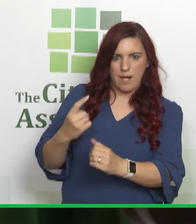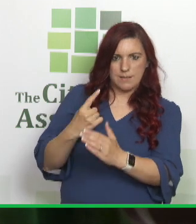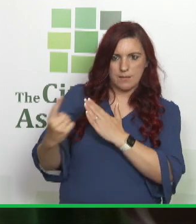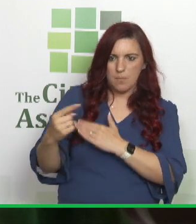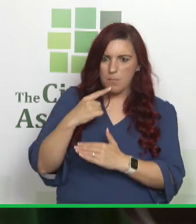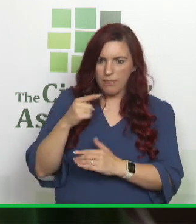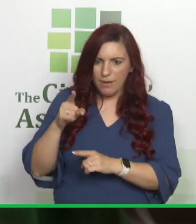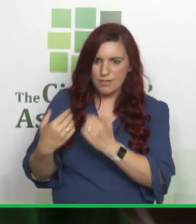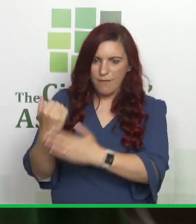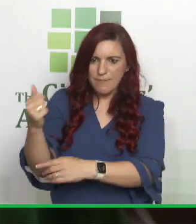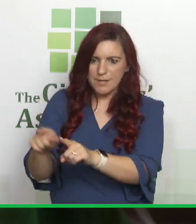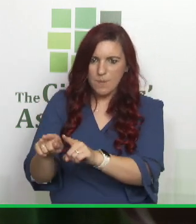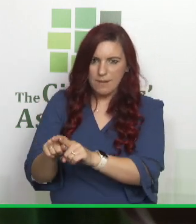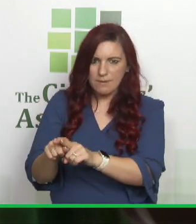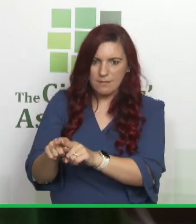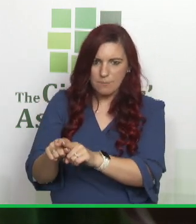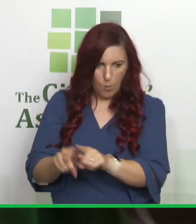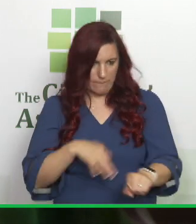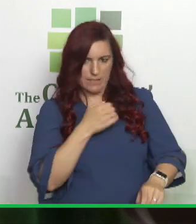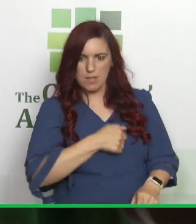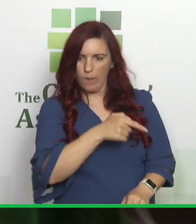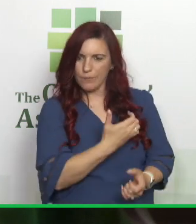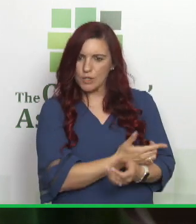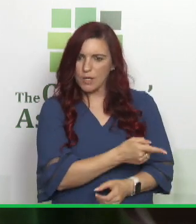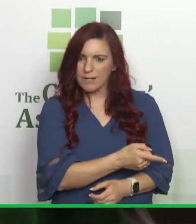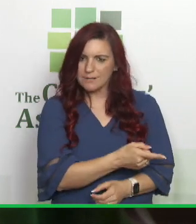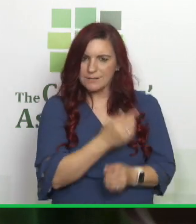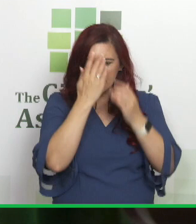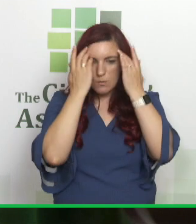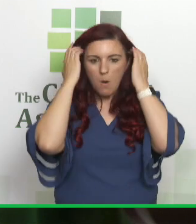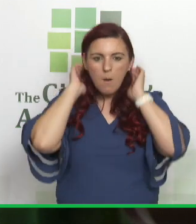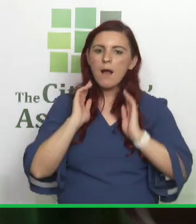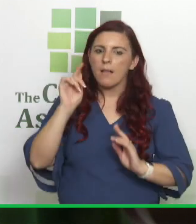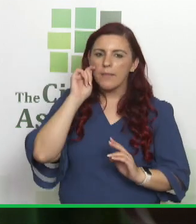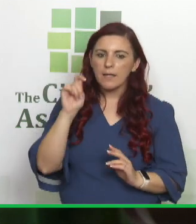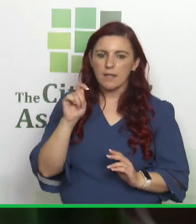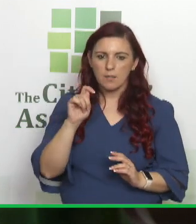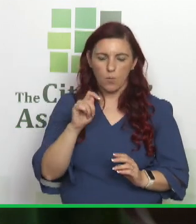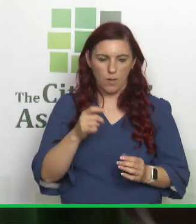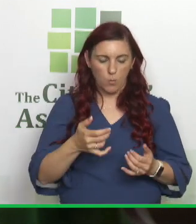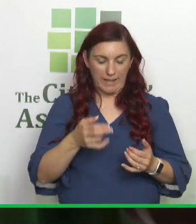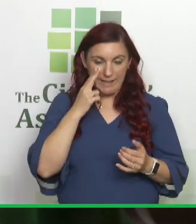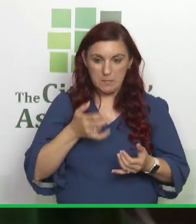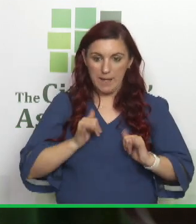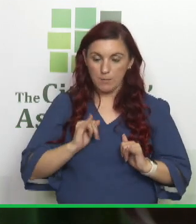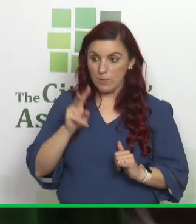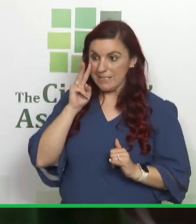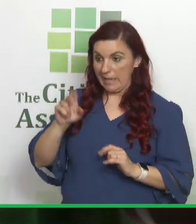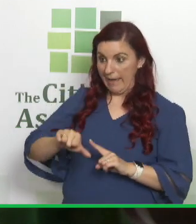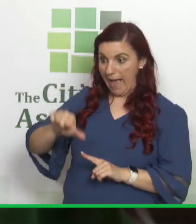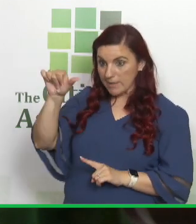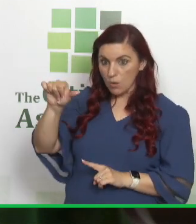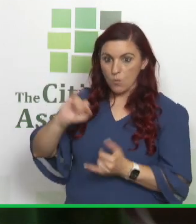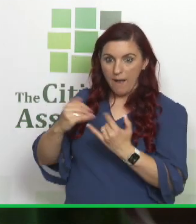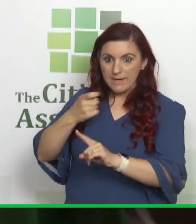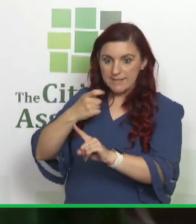survival." I believe this inability to see the broken and traumatized child in the adults before us is what leads us to